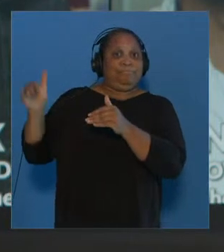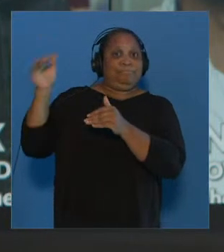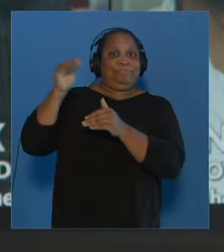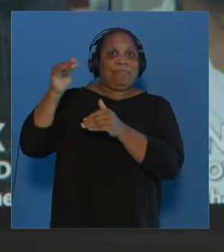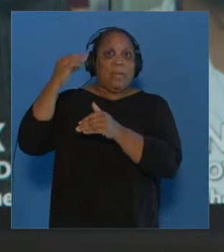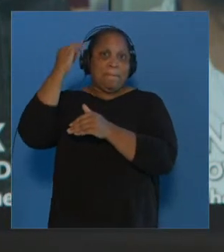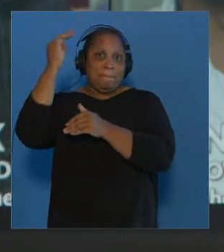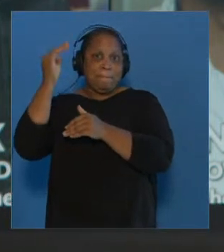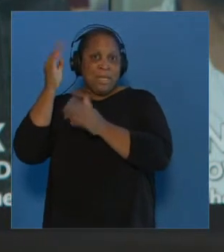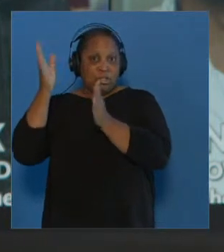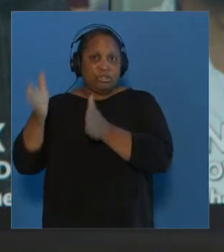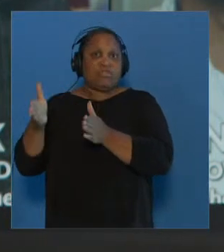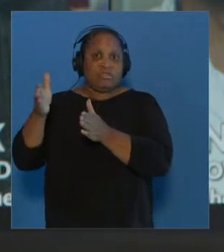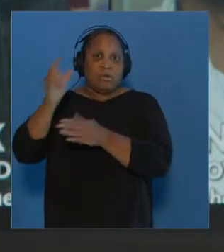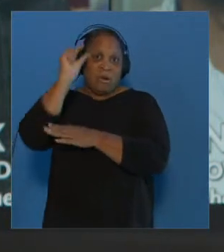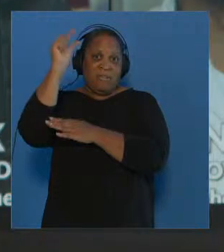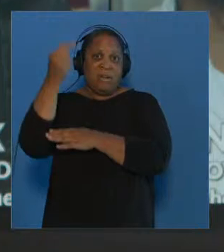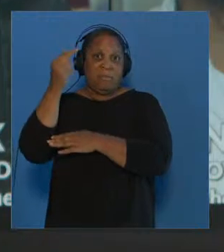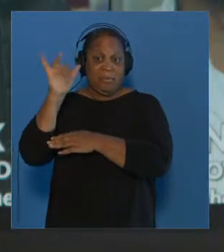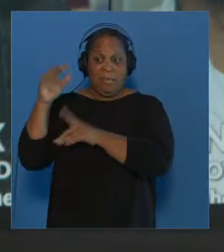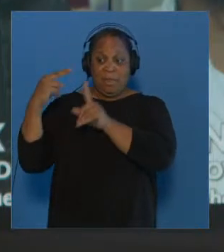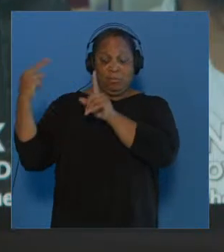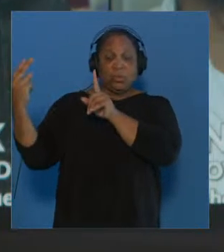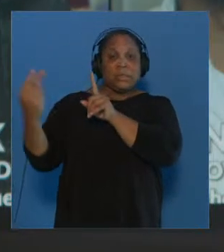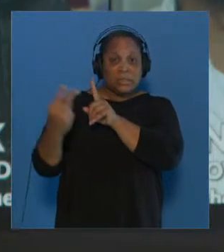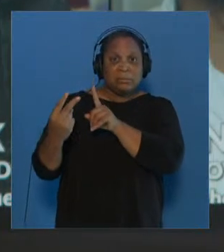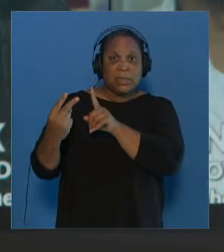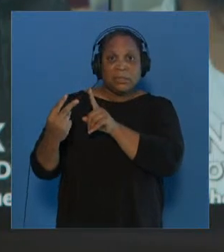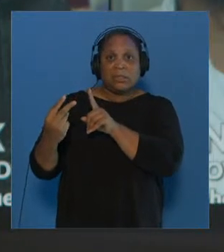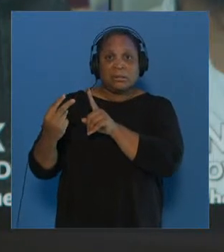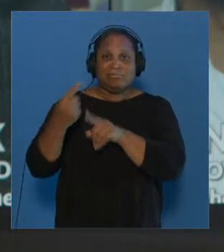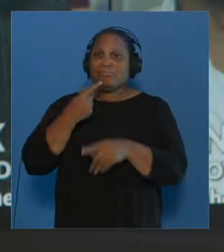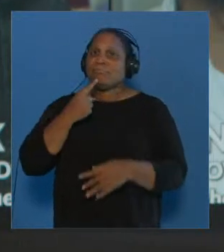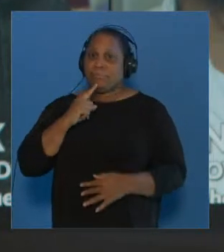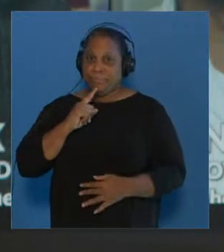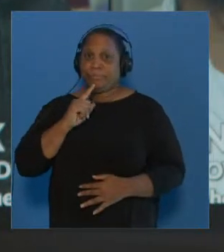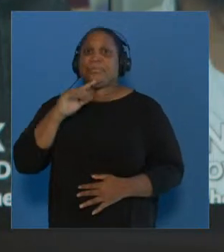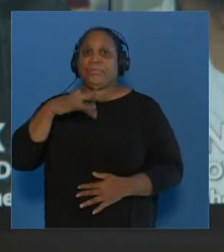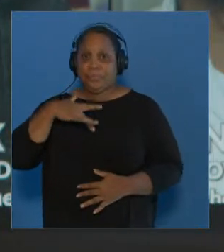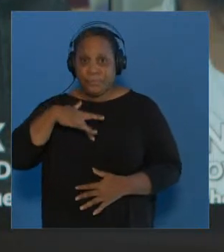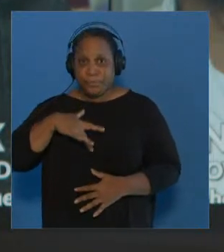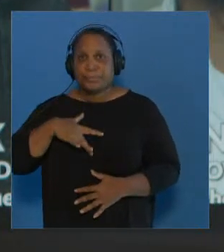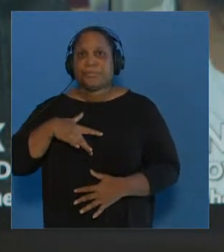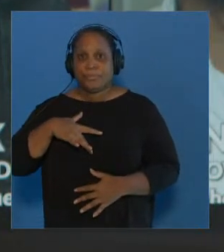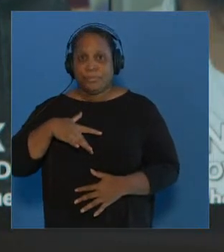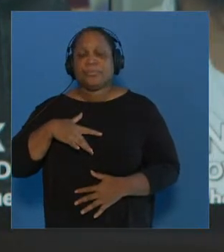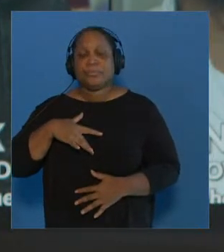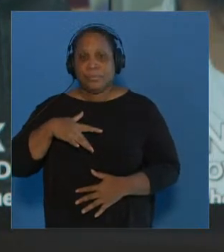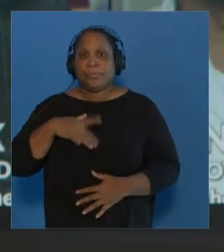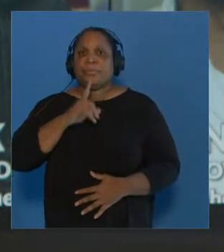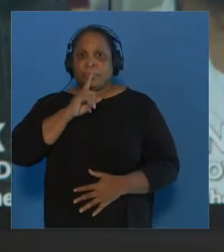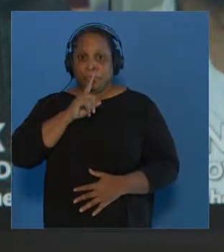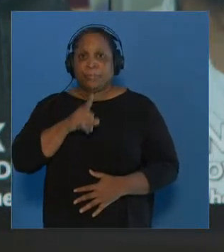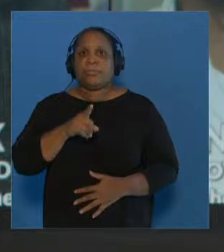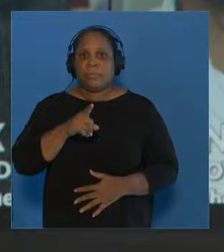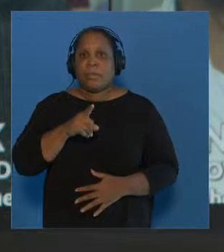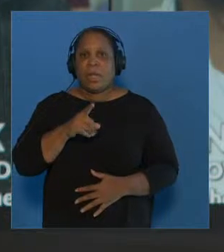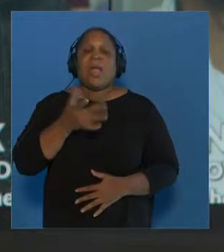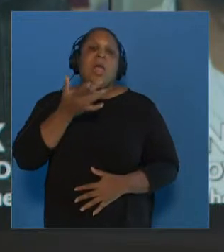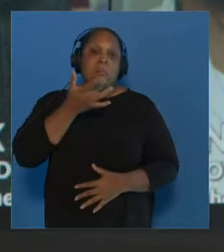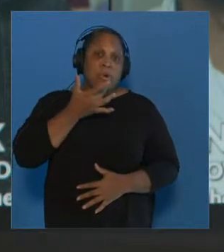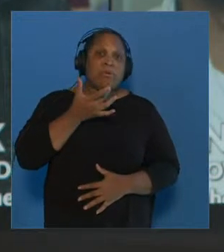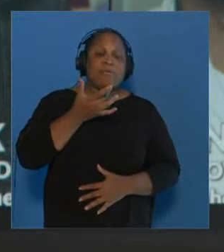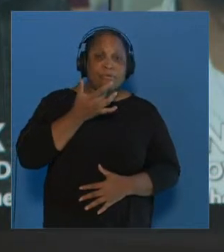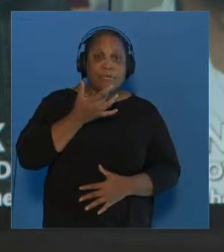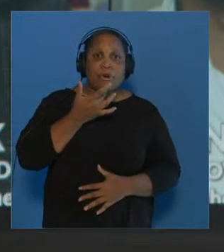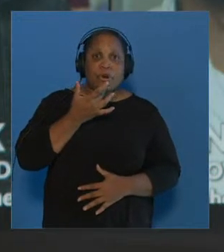government. So from that perspective, it is disappointing, certainly. I would certainly would have preferred to